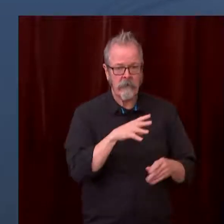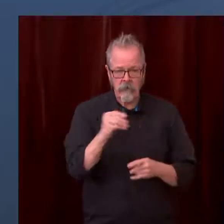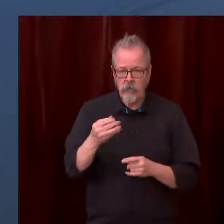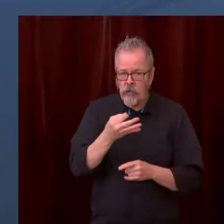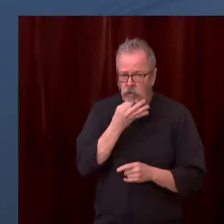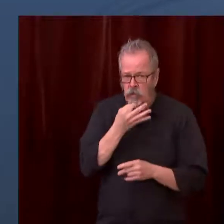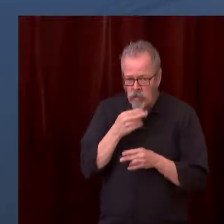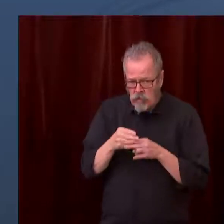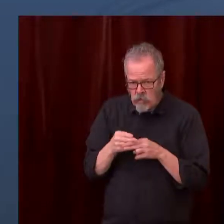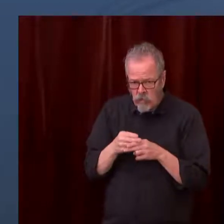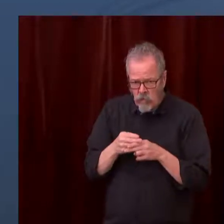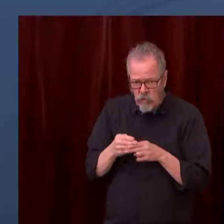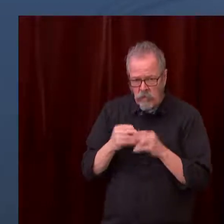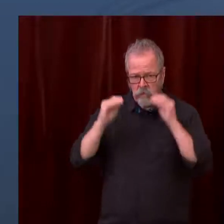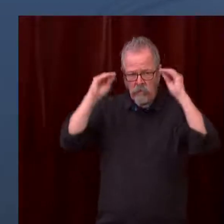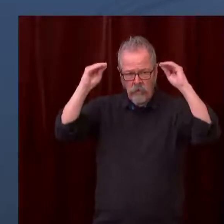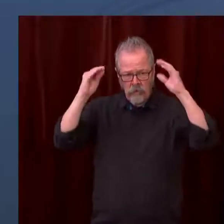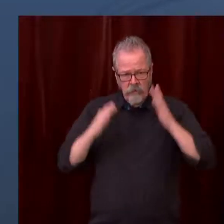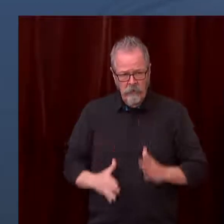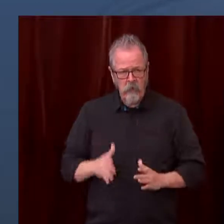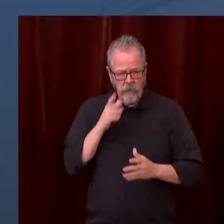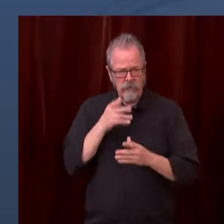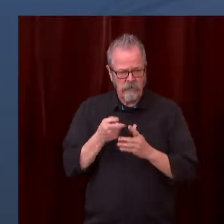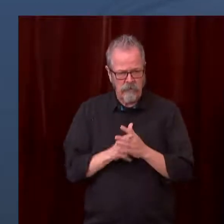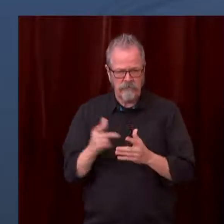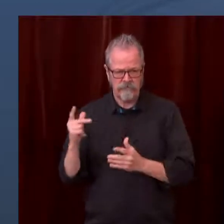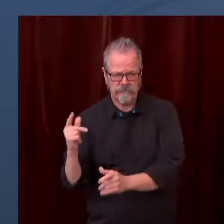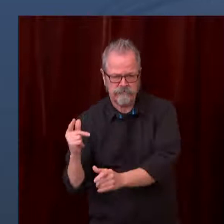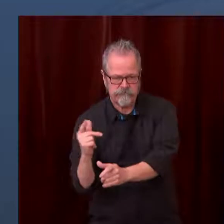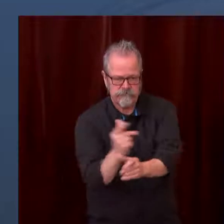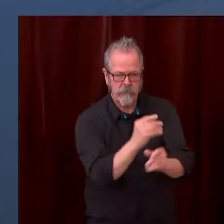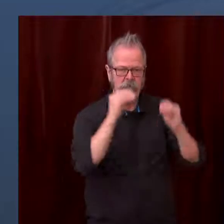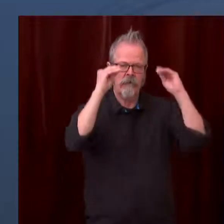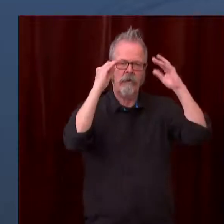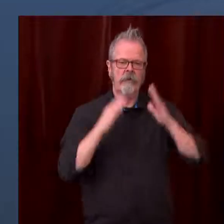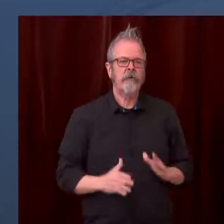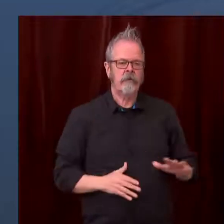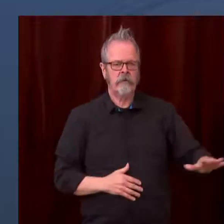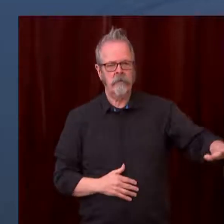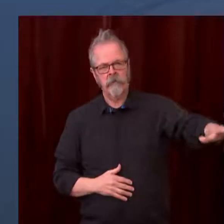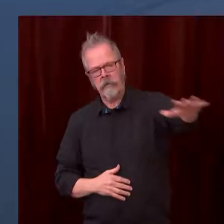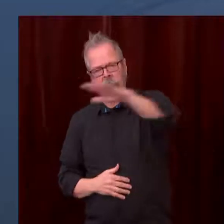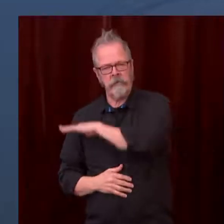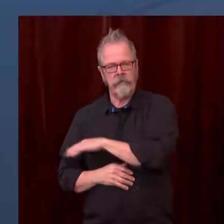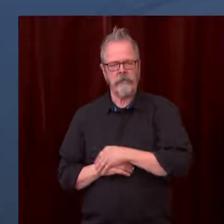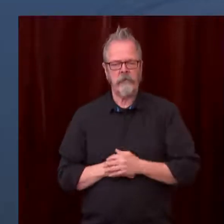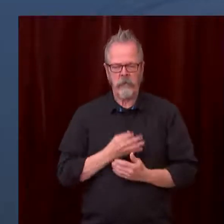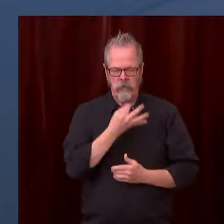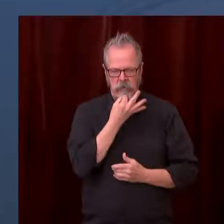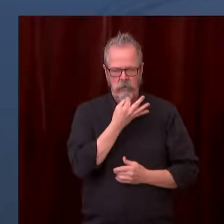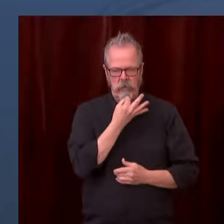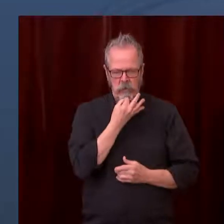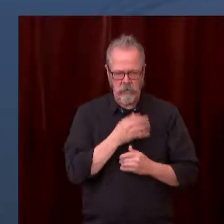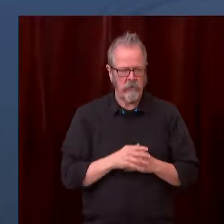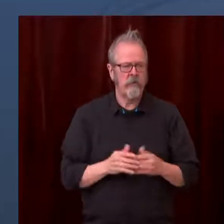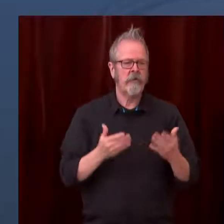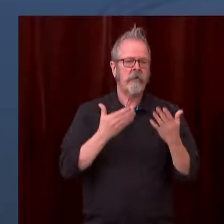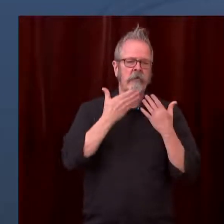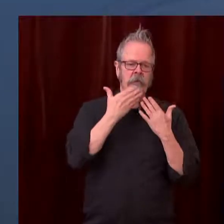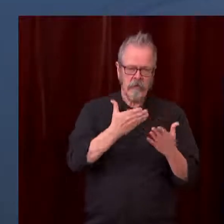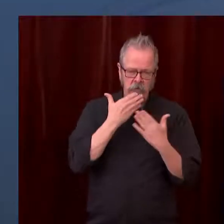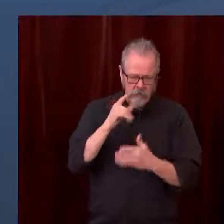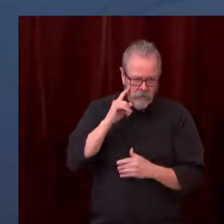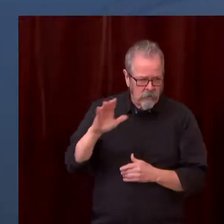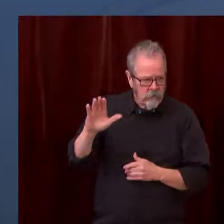know that this can be done. We want to thank everybody in their efforts to work together to get this job done. It's the best thing for